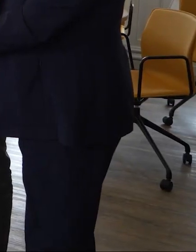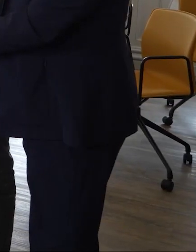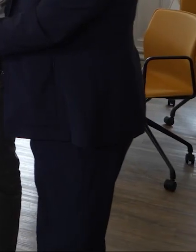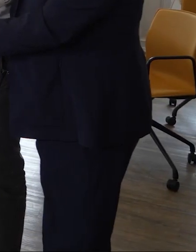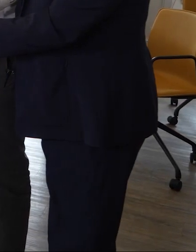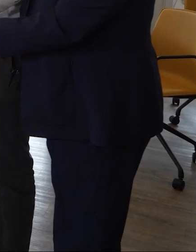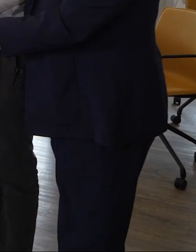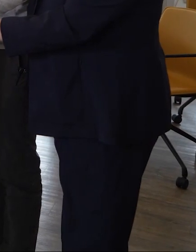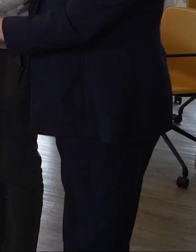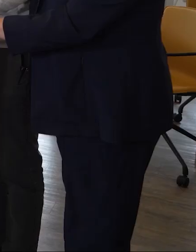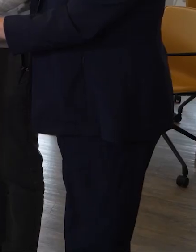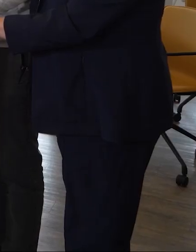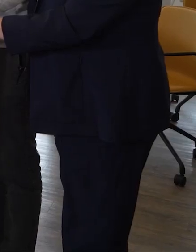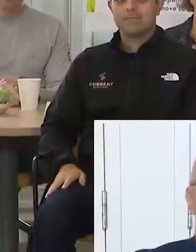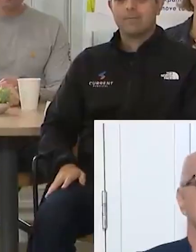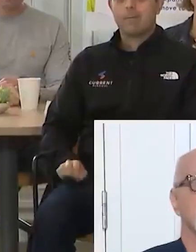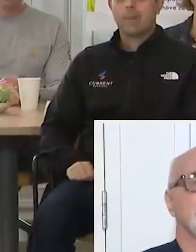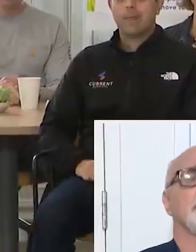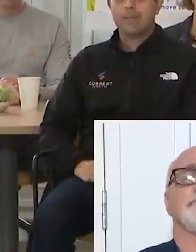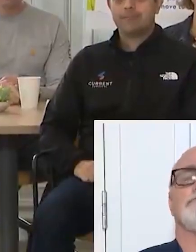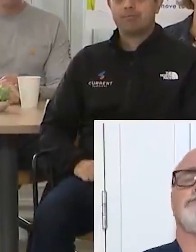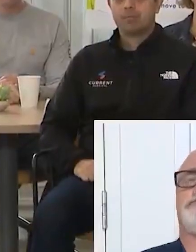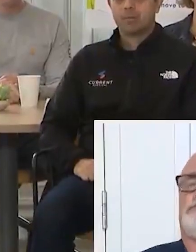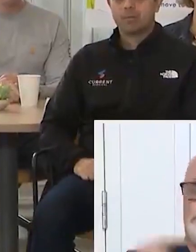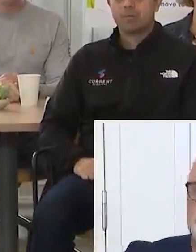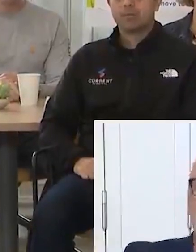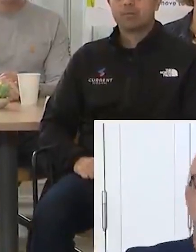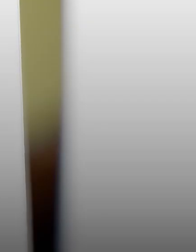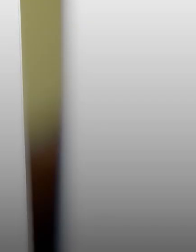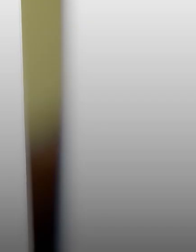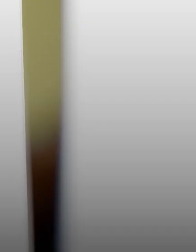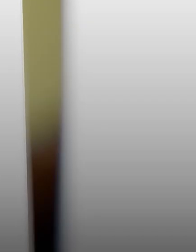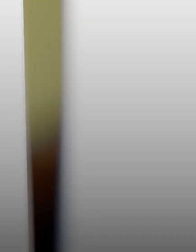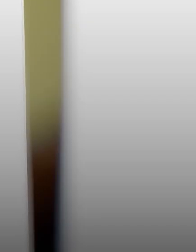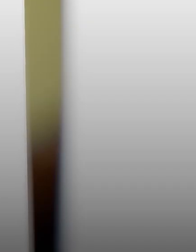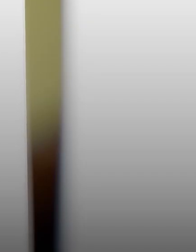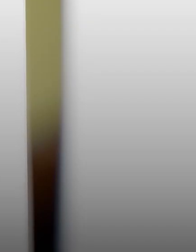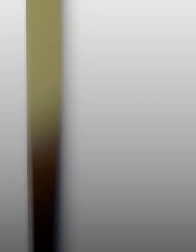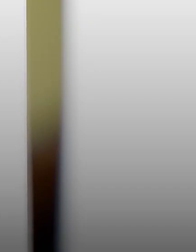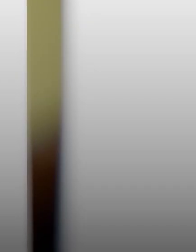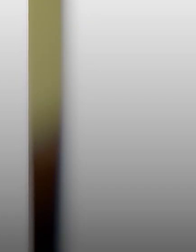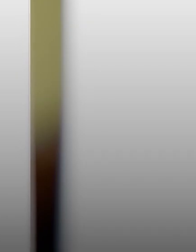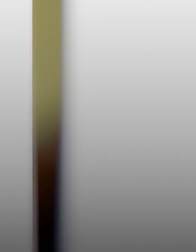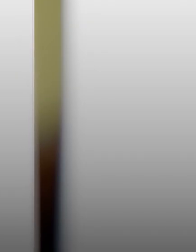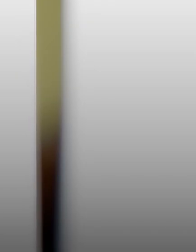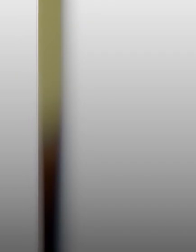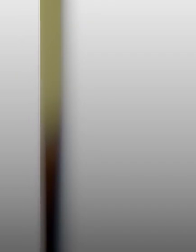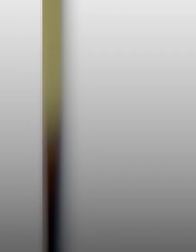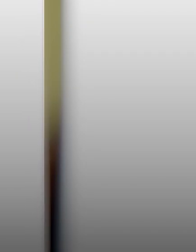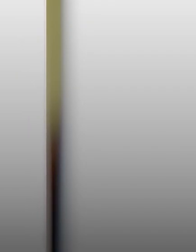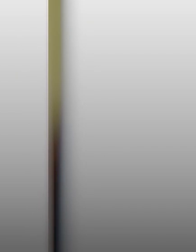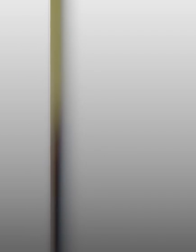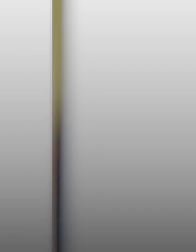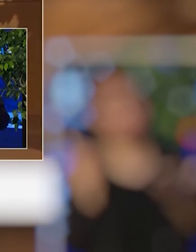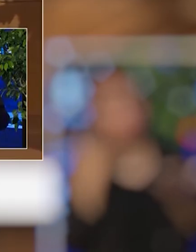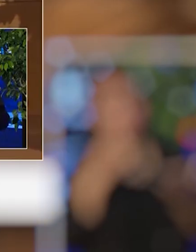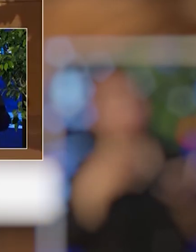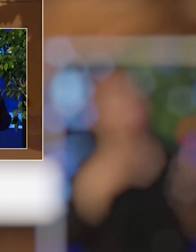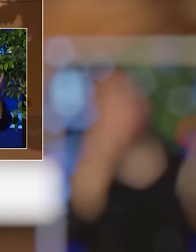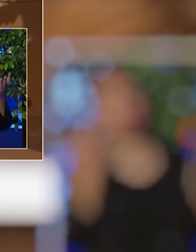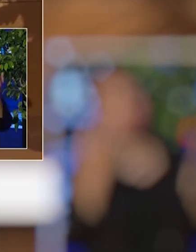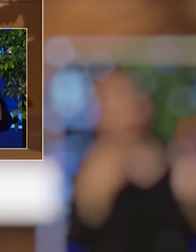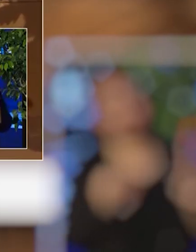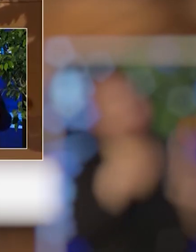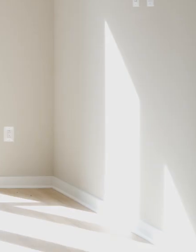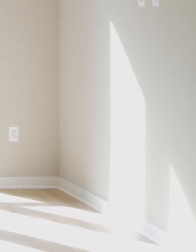are celebrating innovation, investment, and inclusive growth. I remain very optimistic about the downtown,